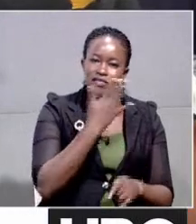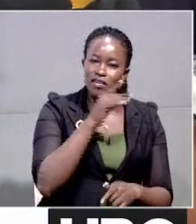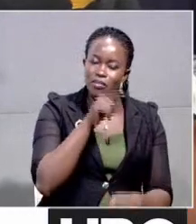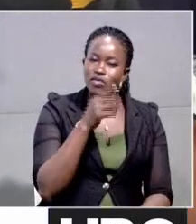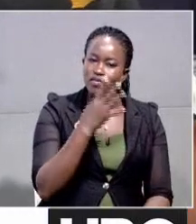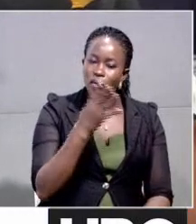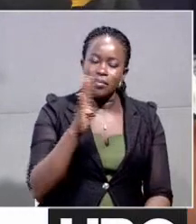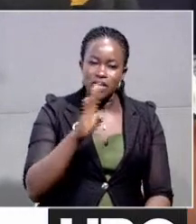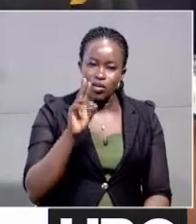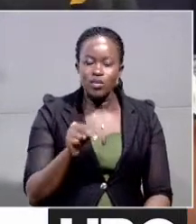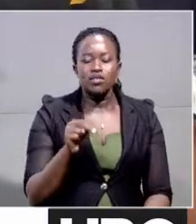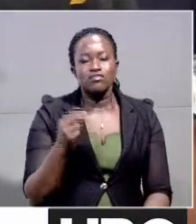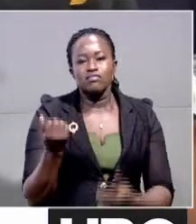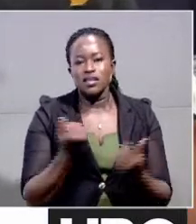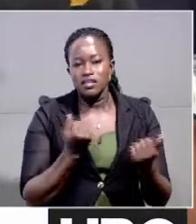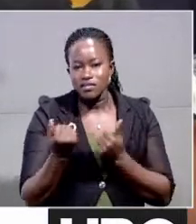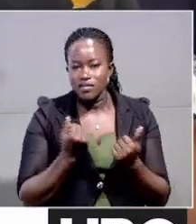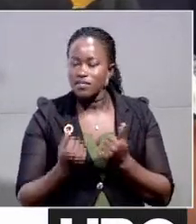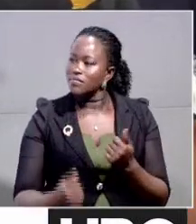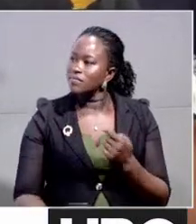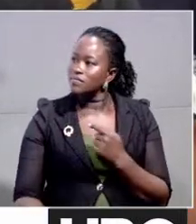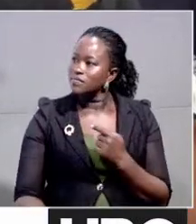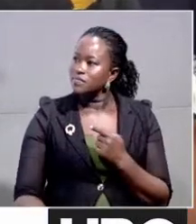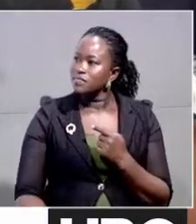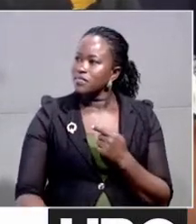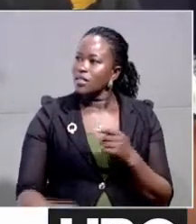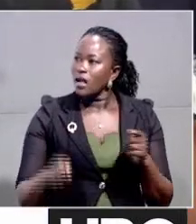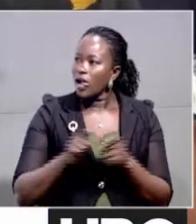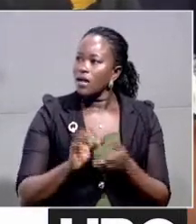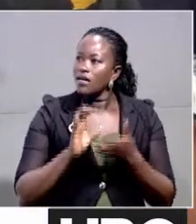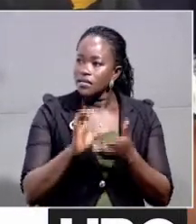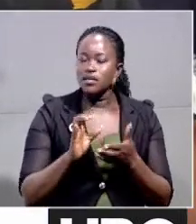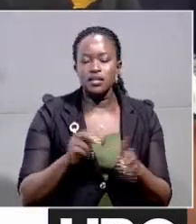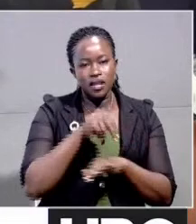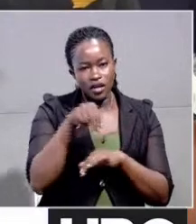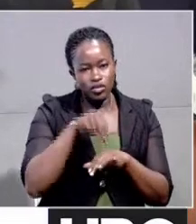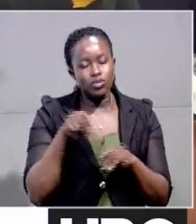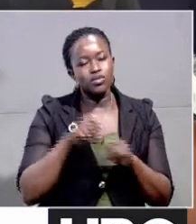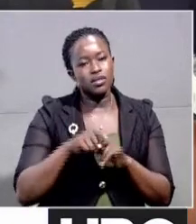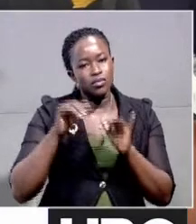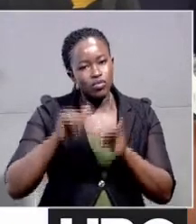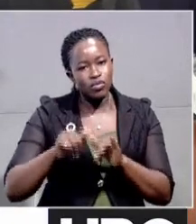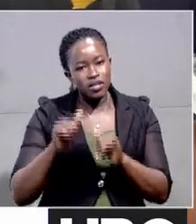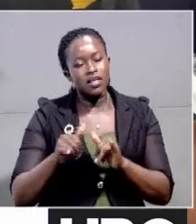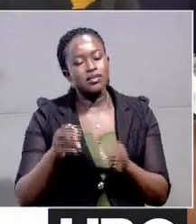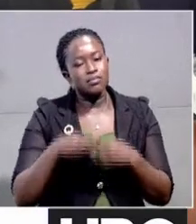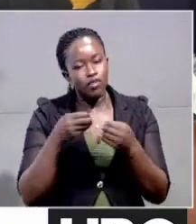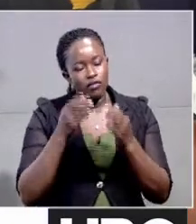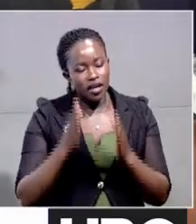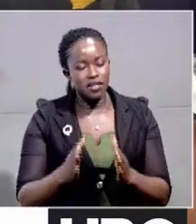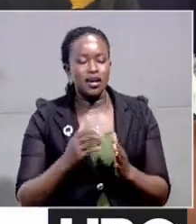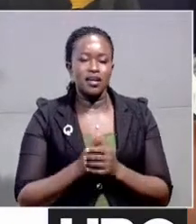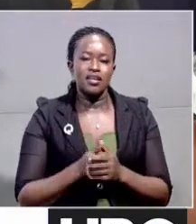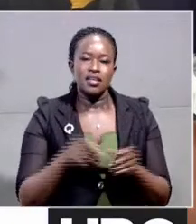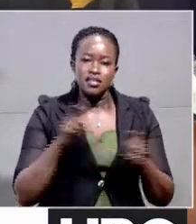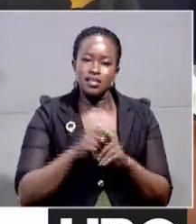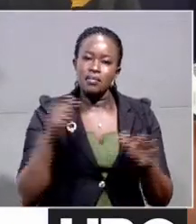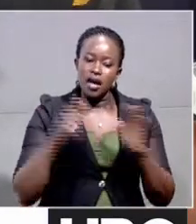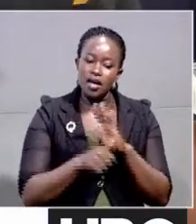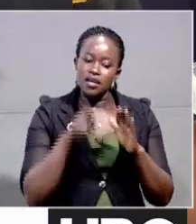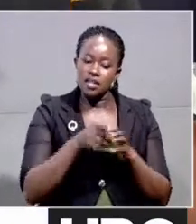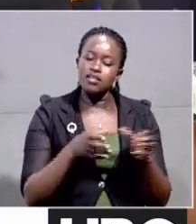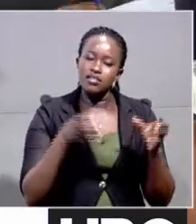reserving based on thresholds to both national and resident providers. And still under this category